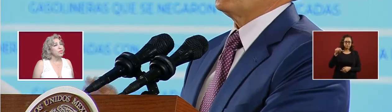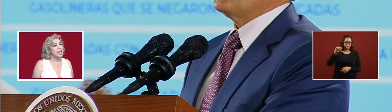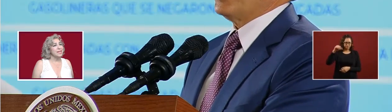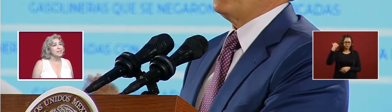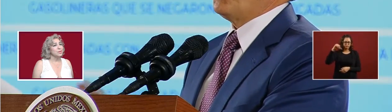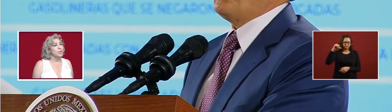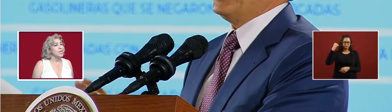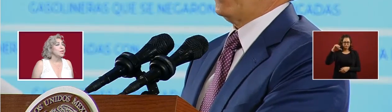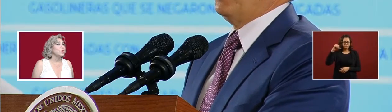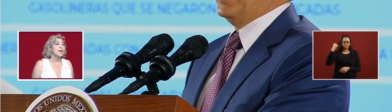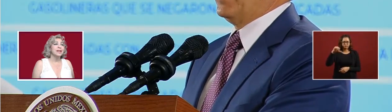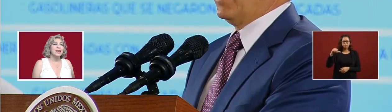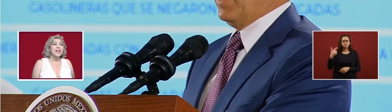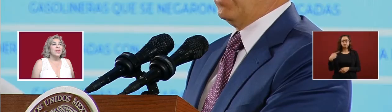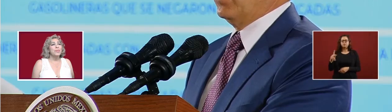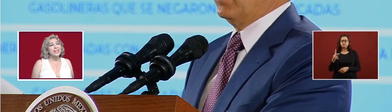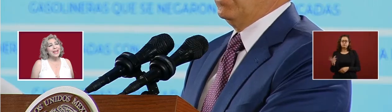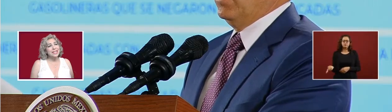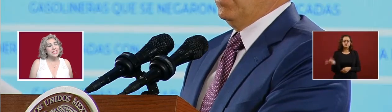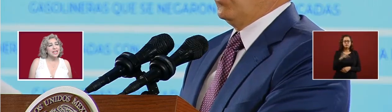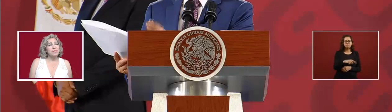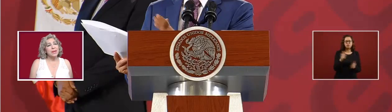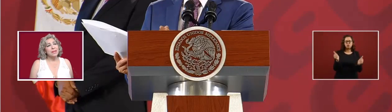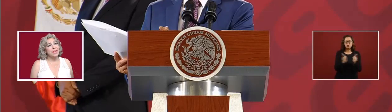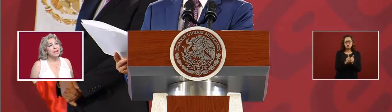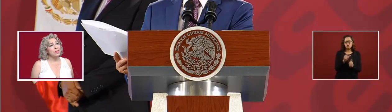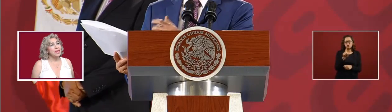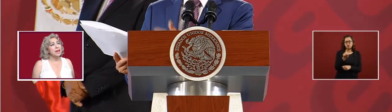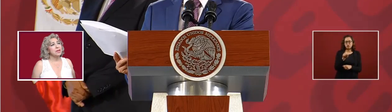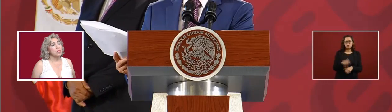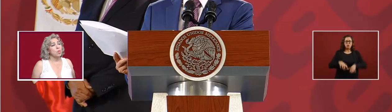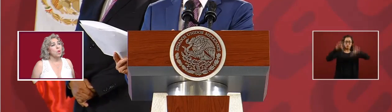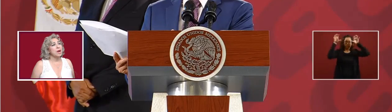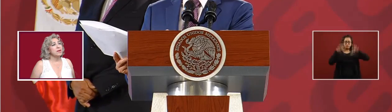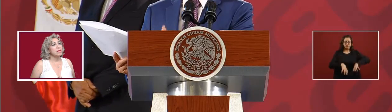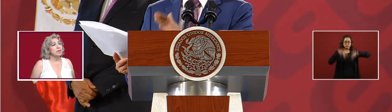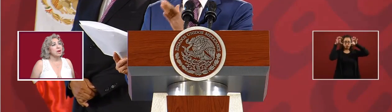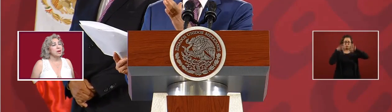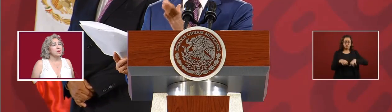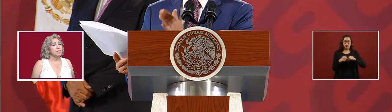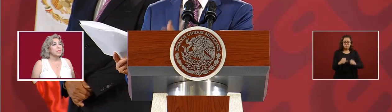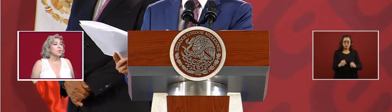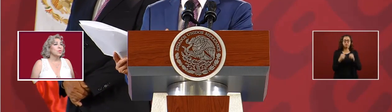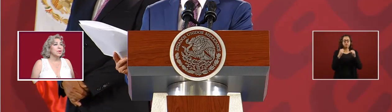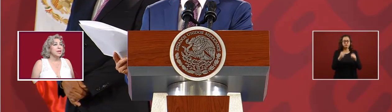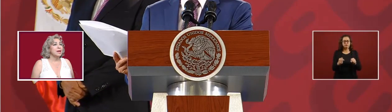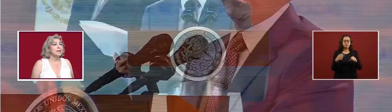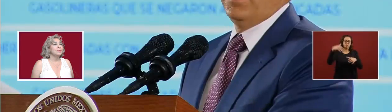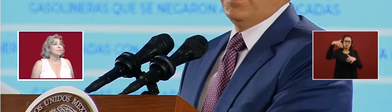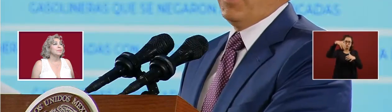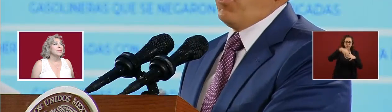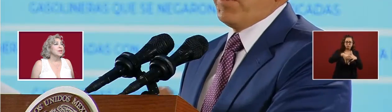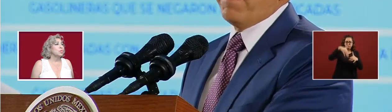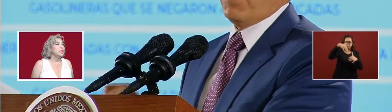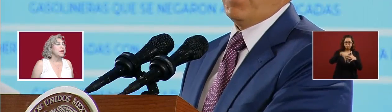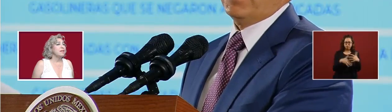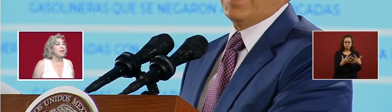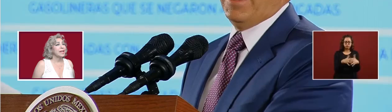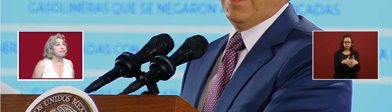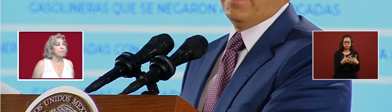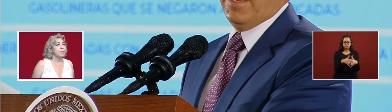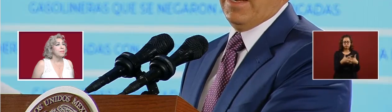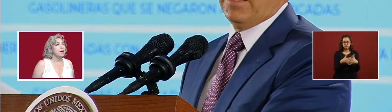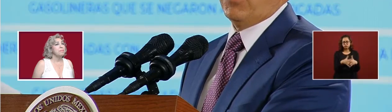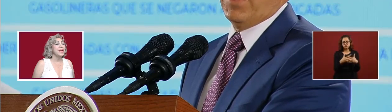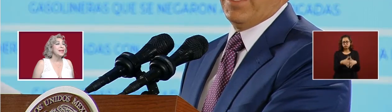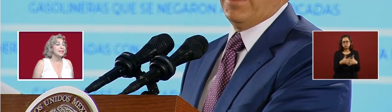how that is when they do that. But that is done, that water, when they have